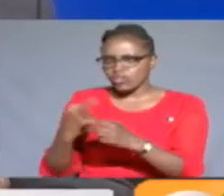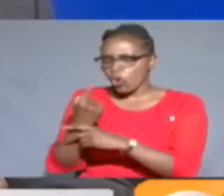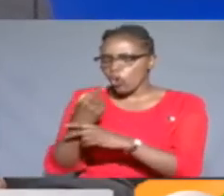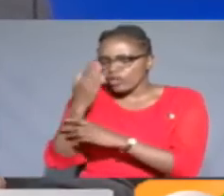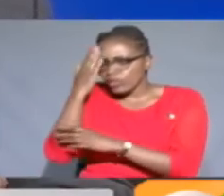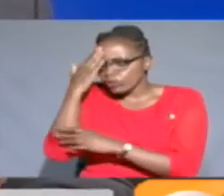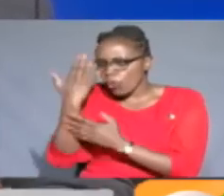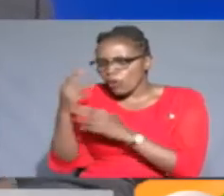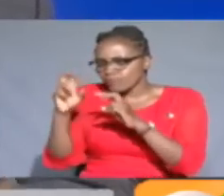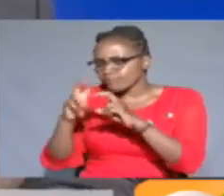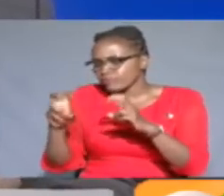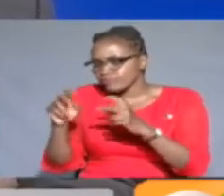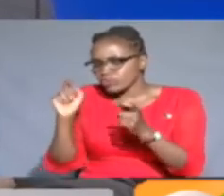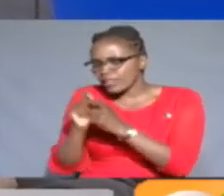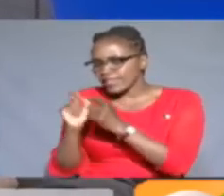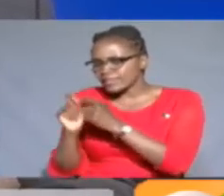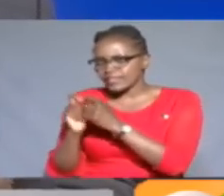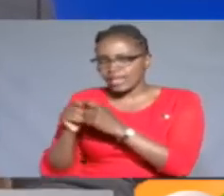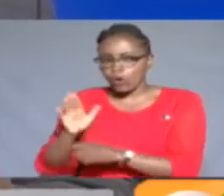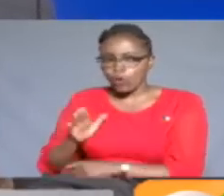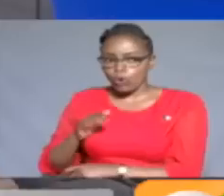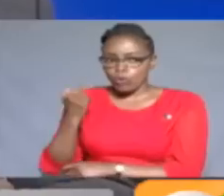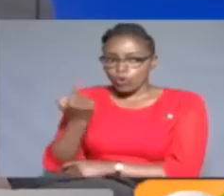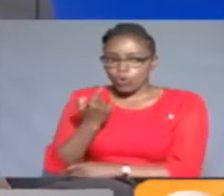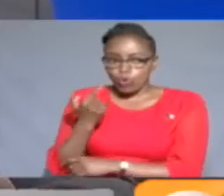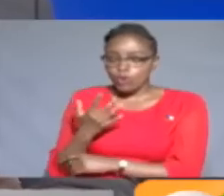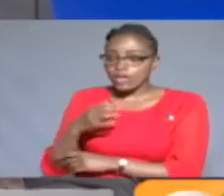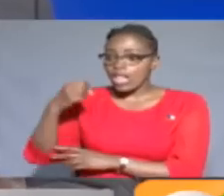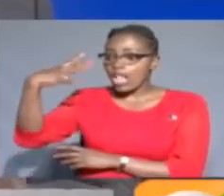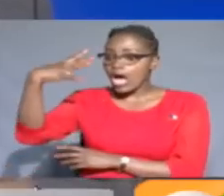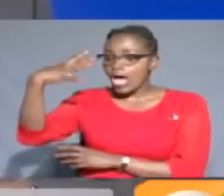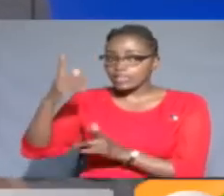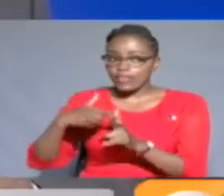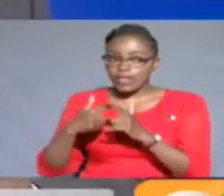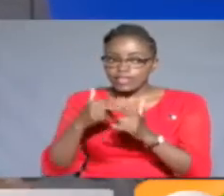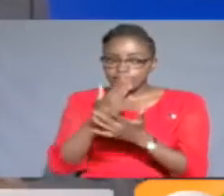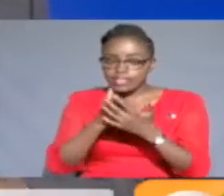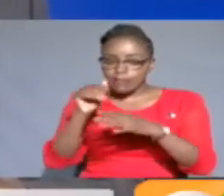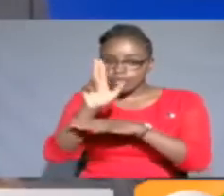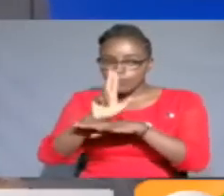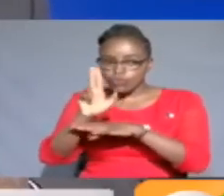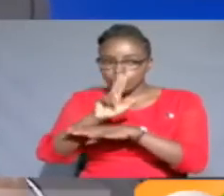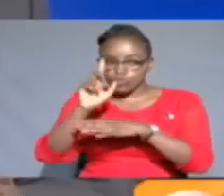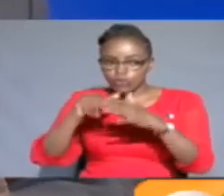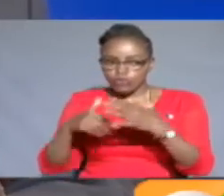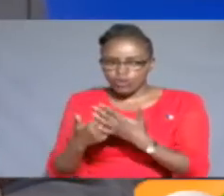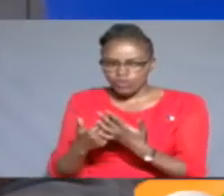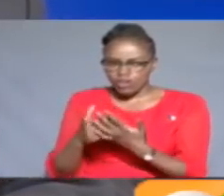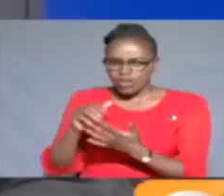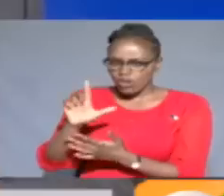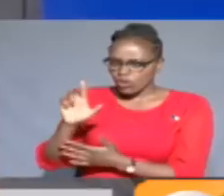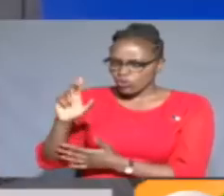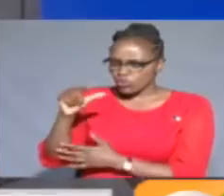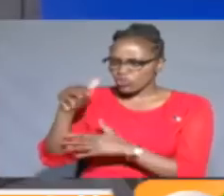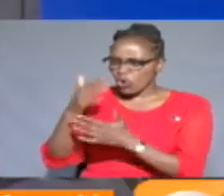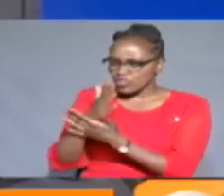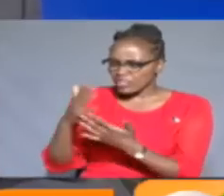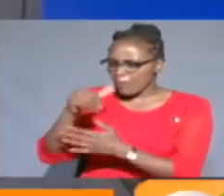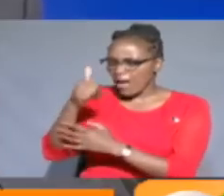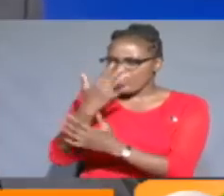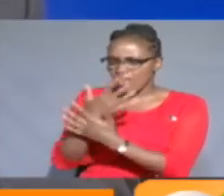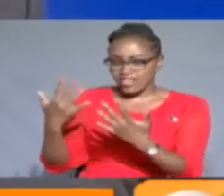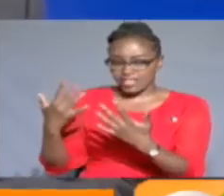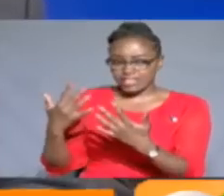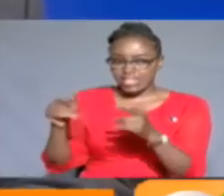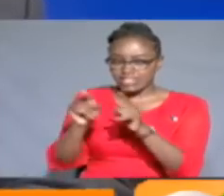examining the woman with just light, and sometimes you use what we call Lugol's iodine or some other things